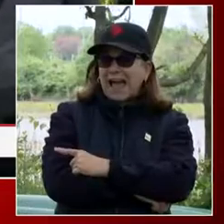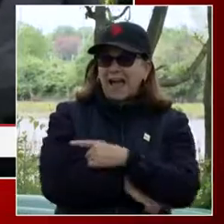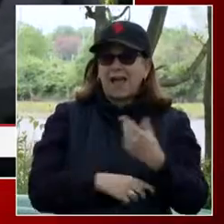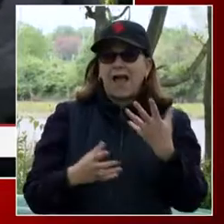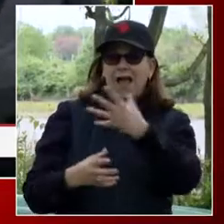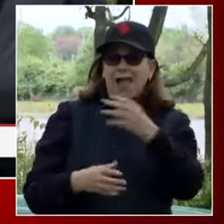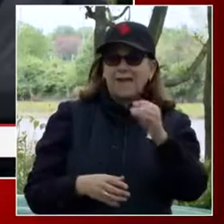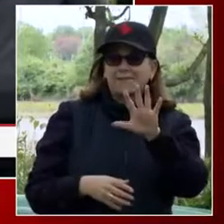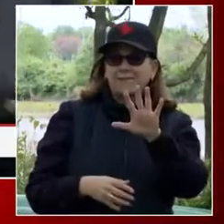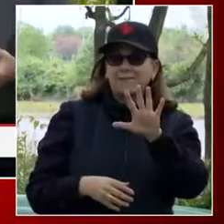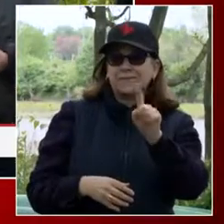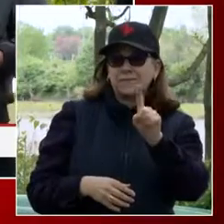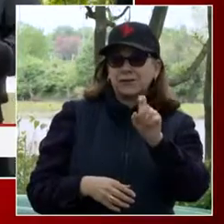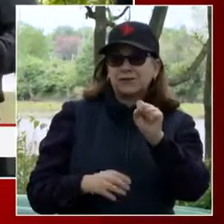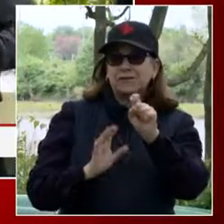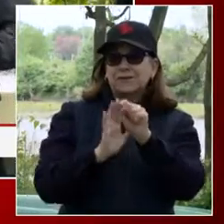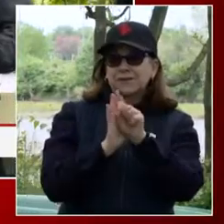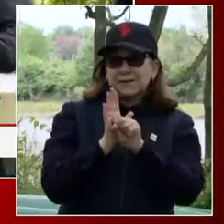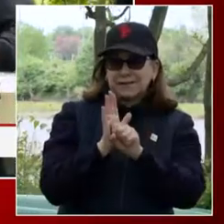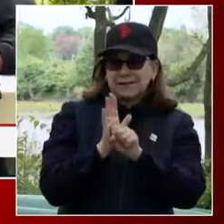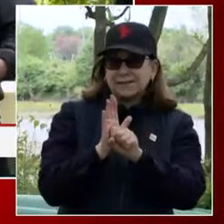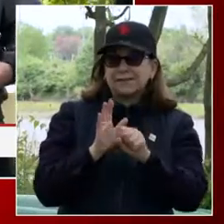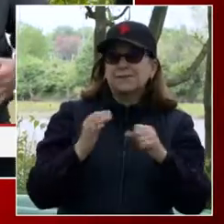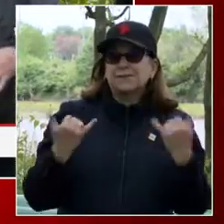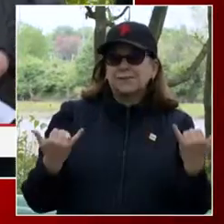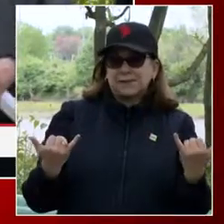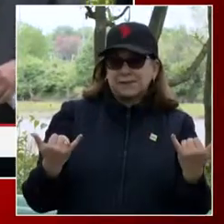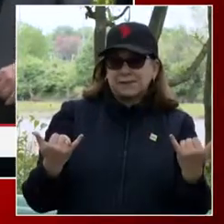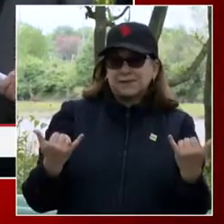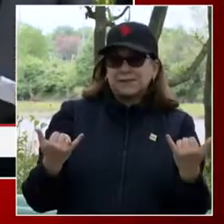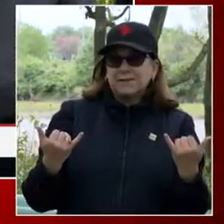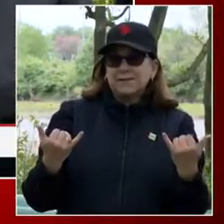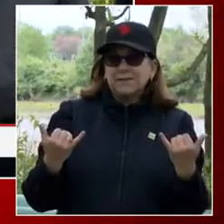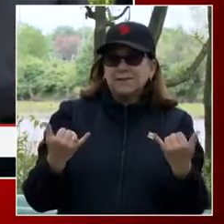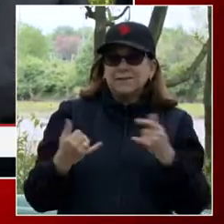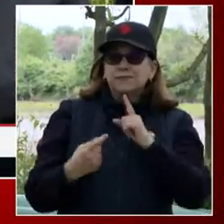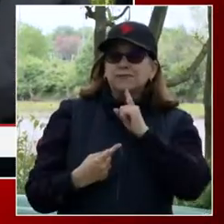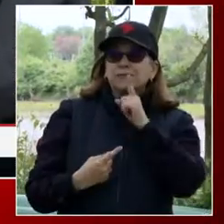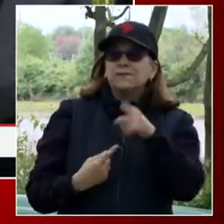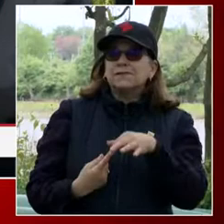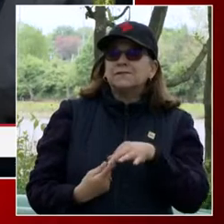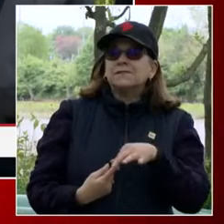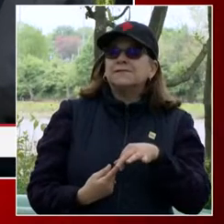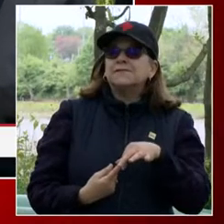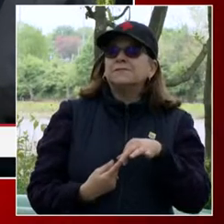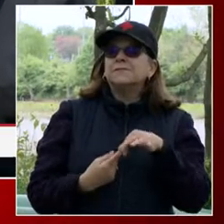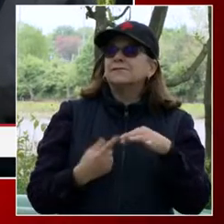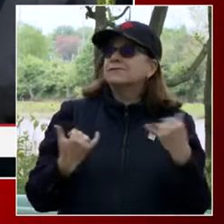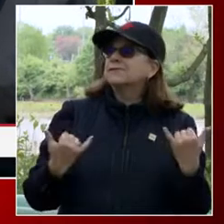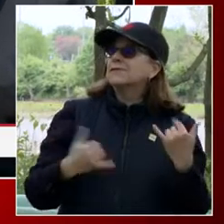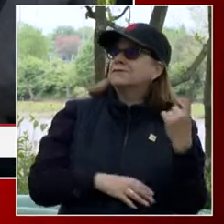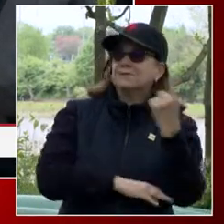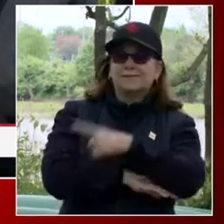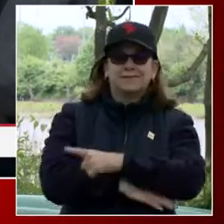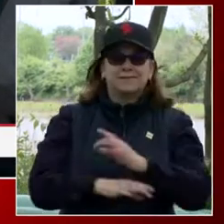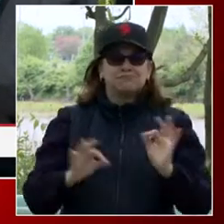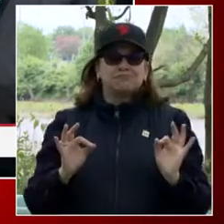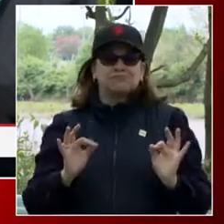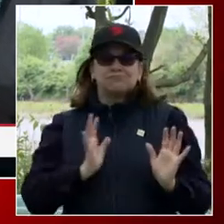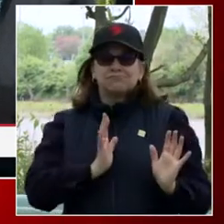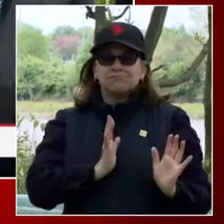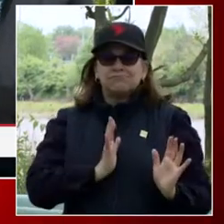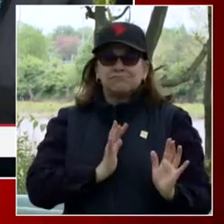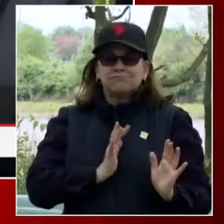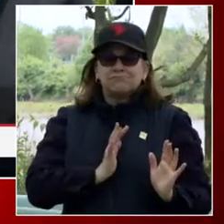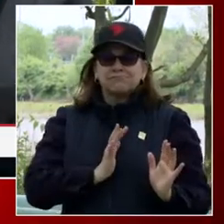Day, and we know that is especially a good day today because the House